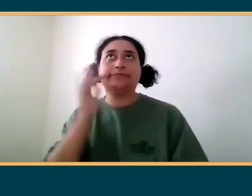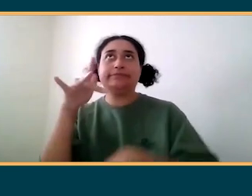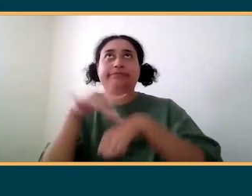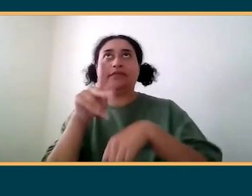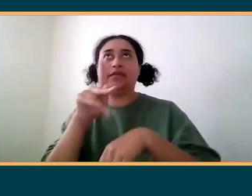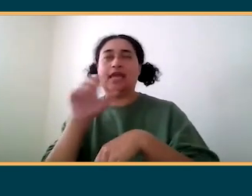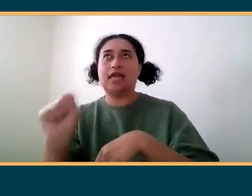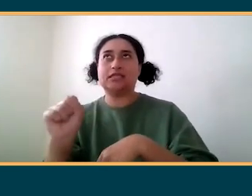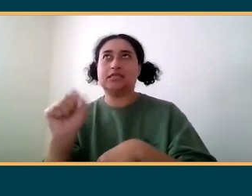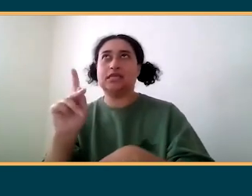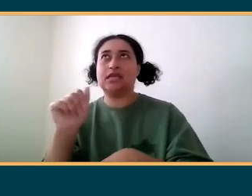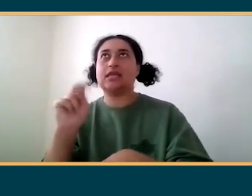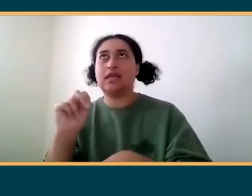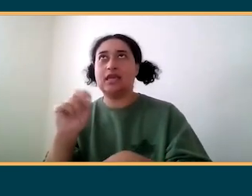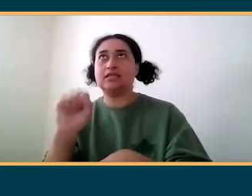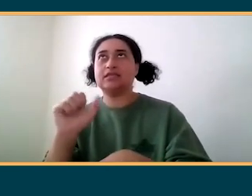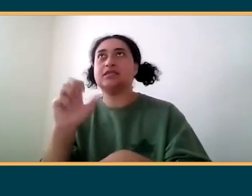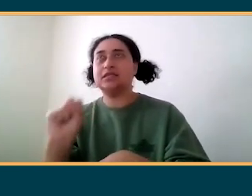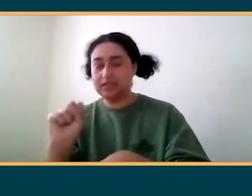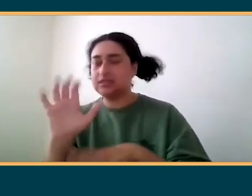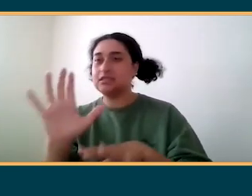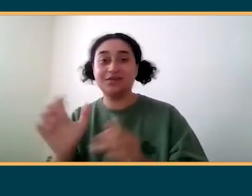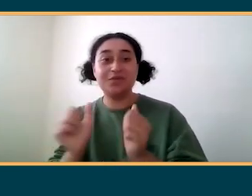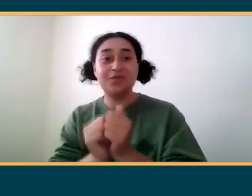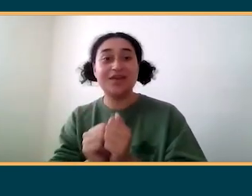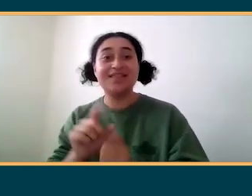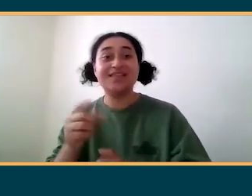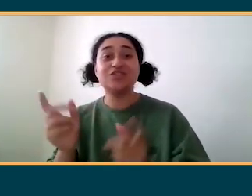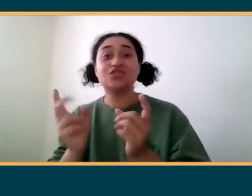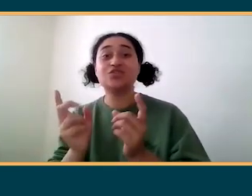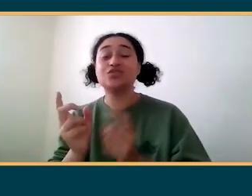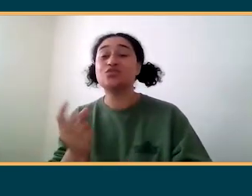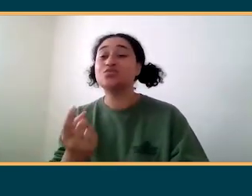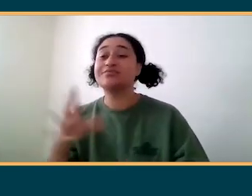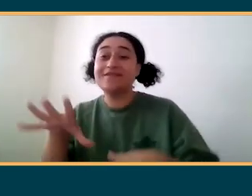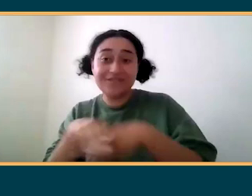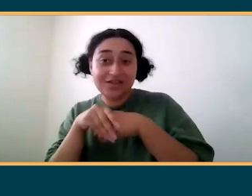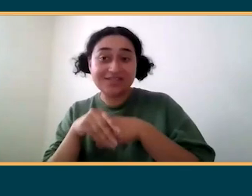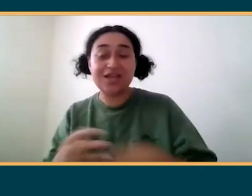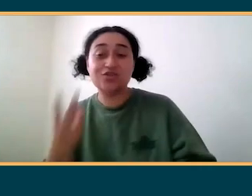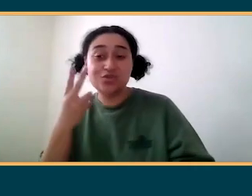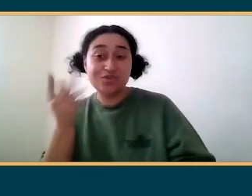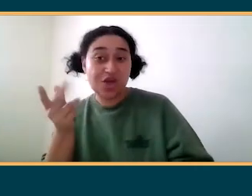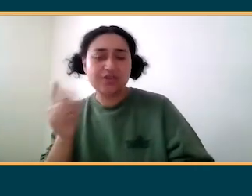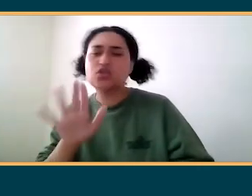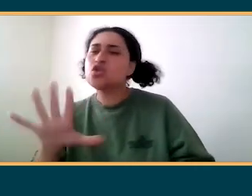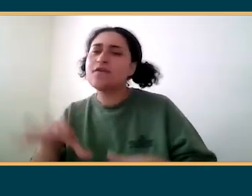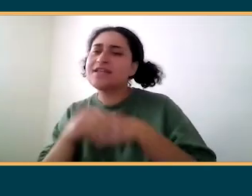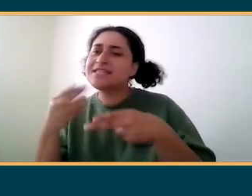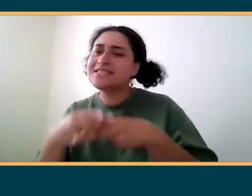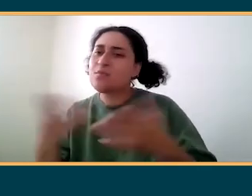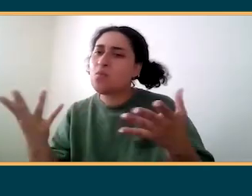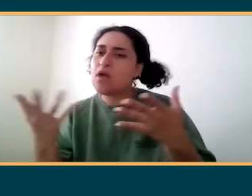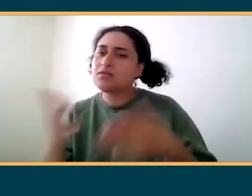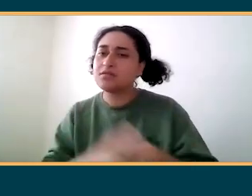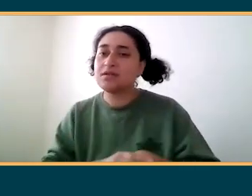Kansas, right? With his fiance and his two dogs, Winnie and Wesley. What's your fiance's name? My